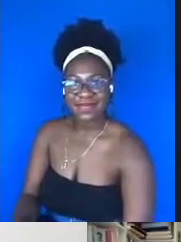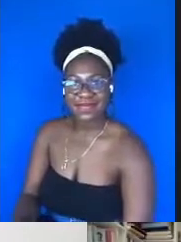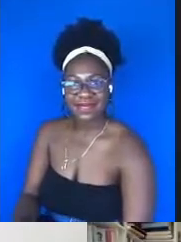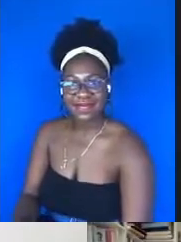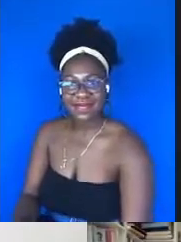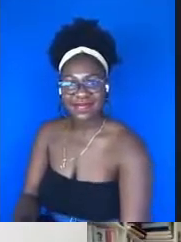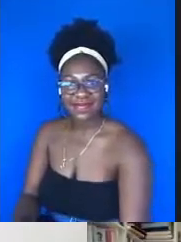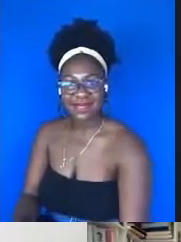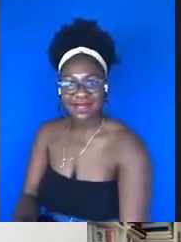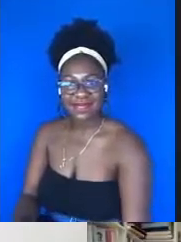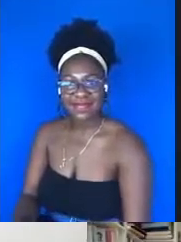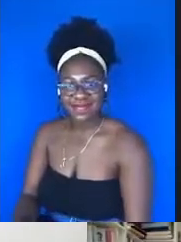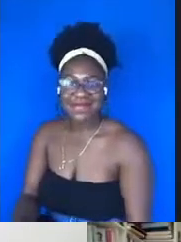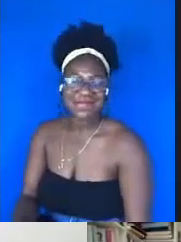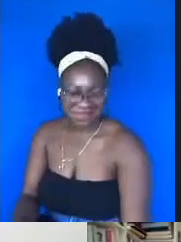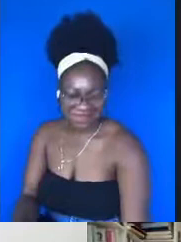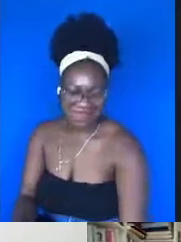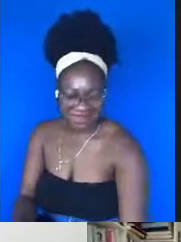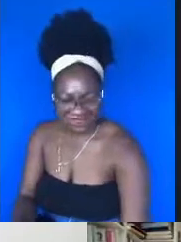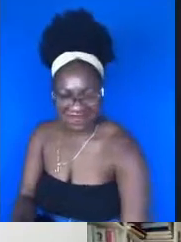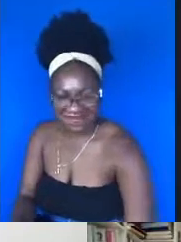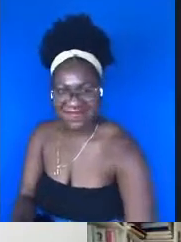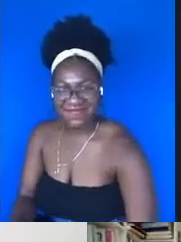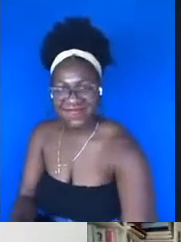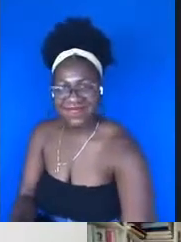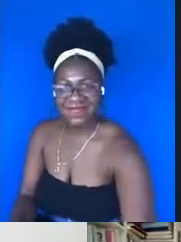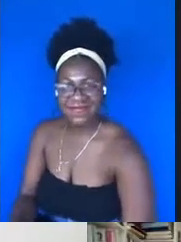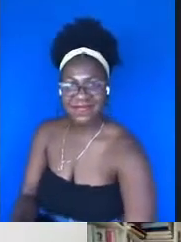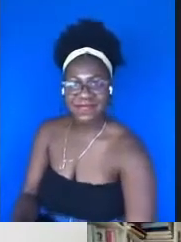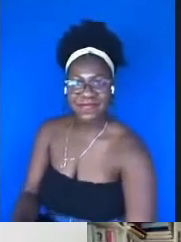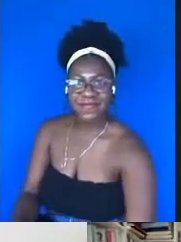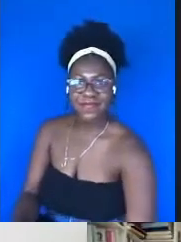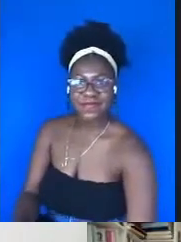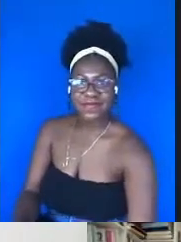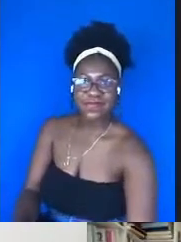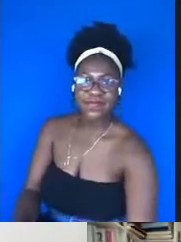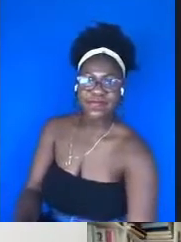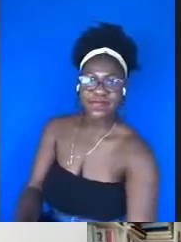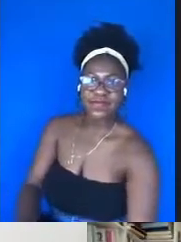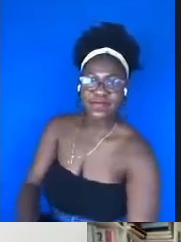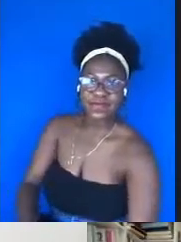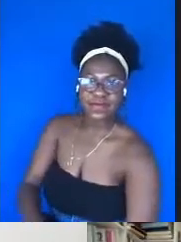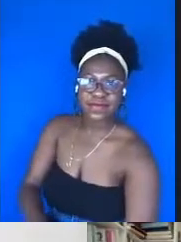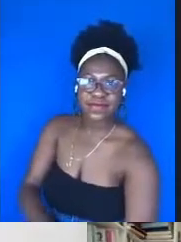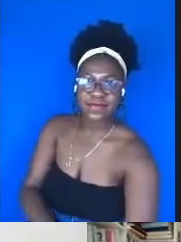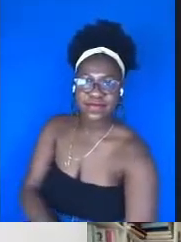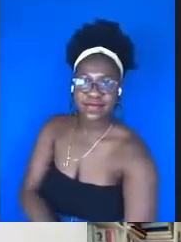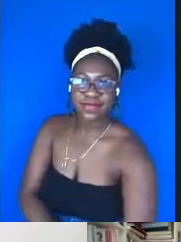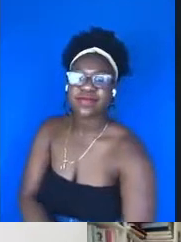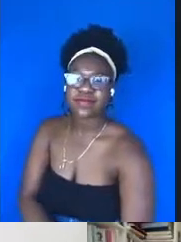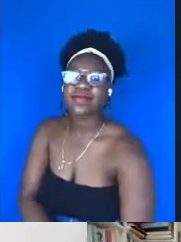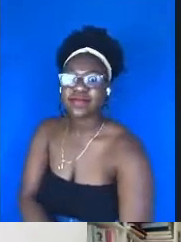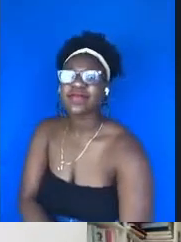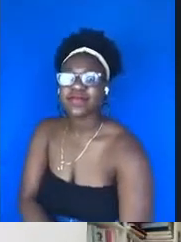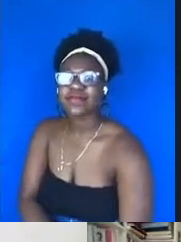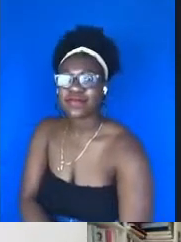we're supporting each other in this. And that's always exciting is like, you know, women supporting women. That's,